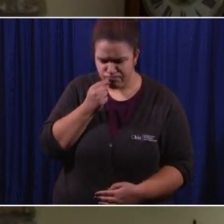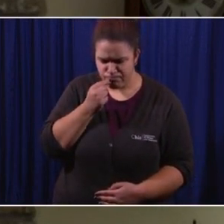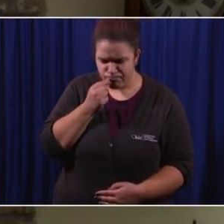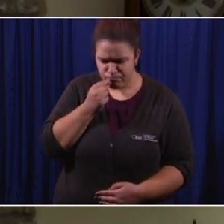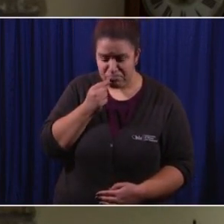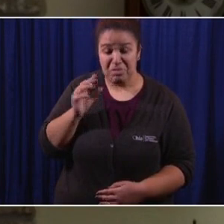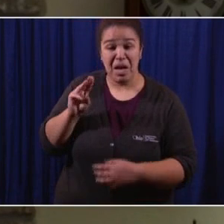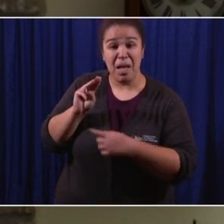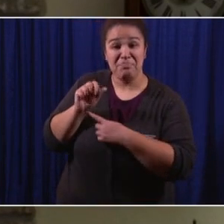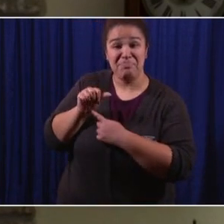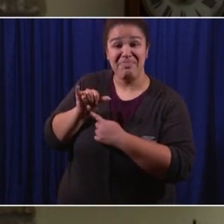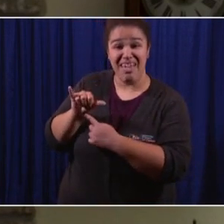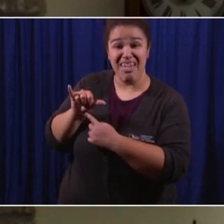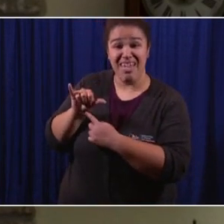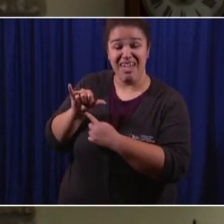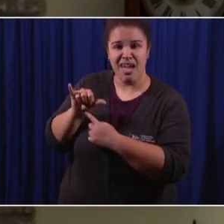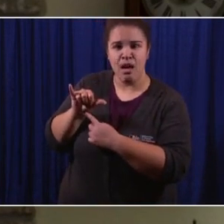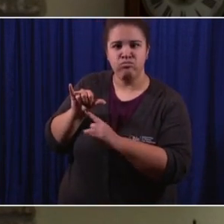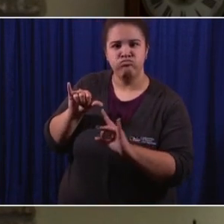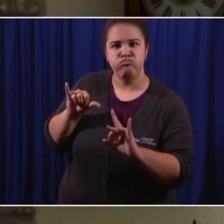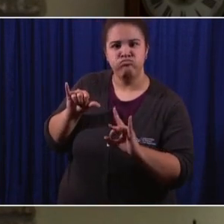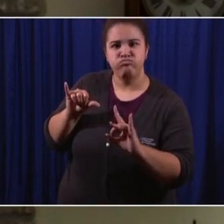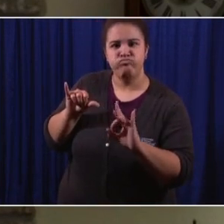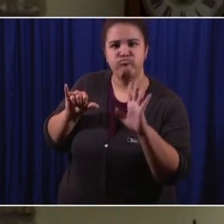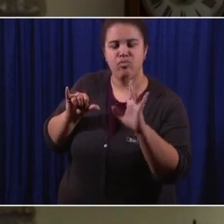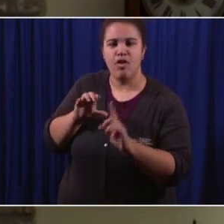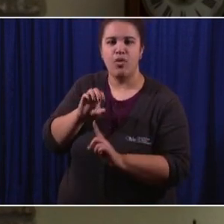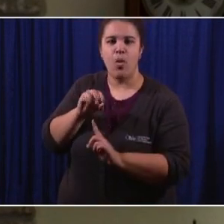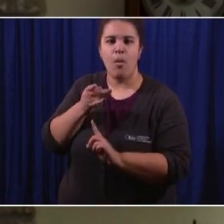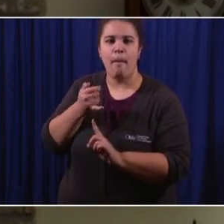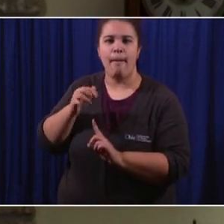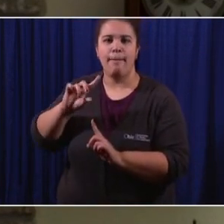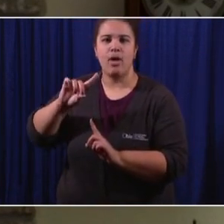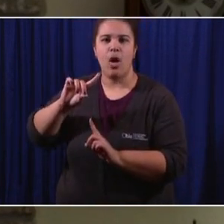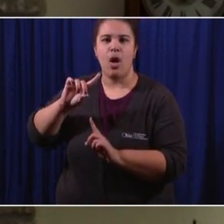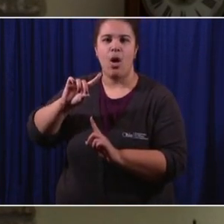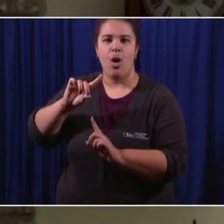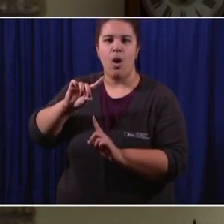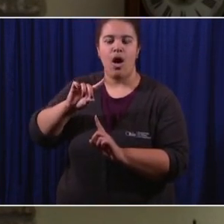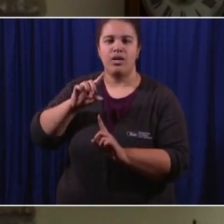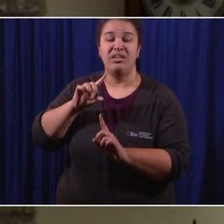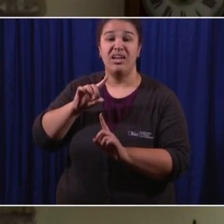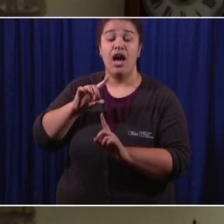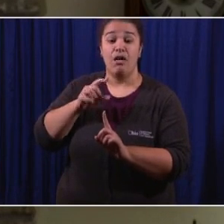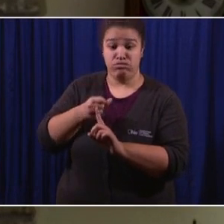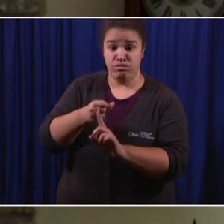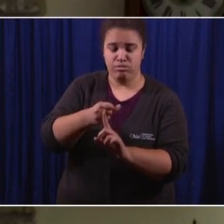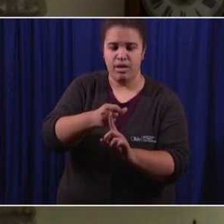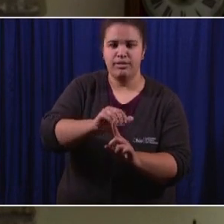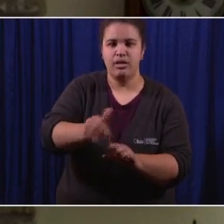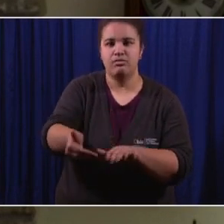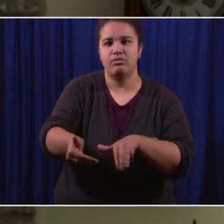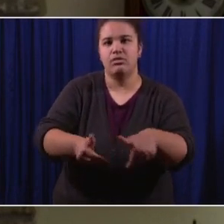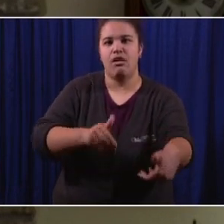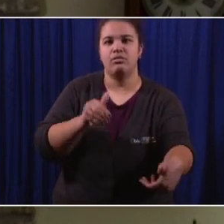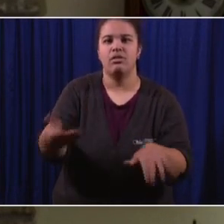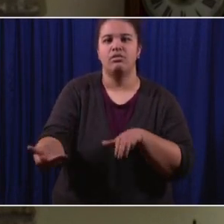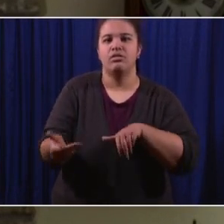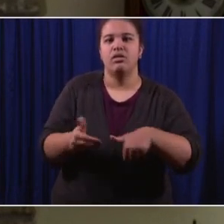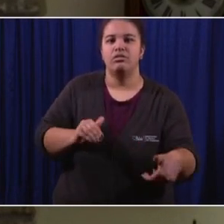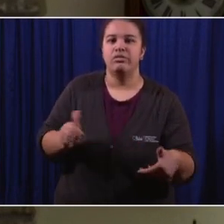for opioid overdoses in Ohio. And moving forward, I'm just curious, what will your administration be doing to